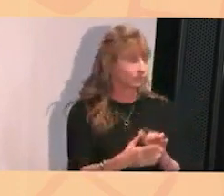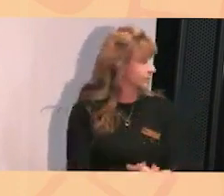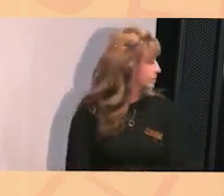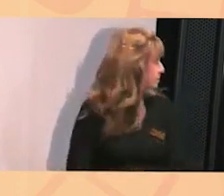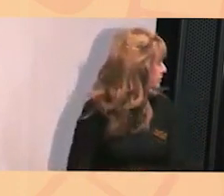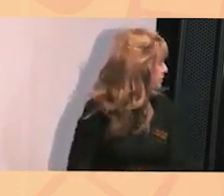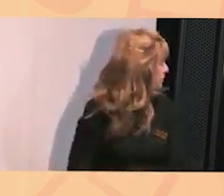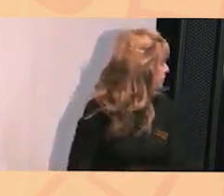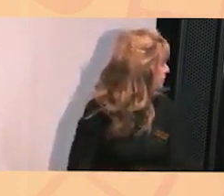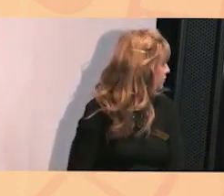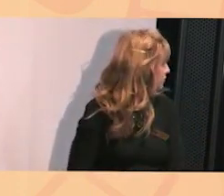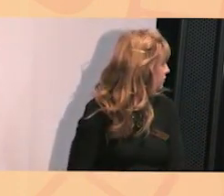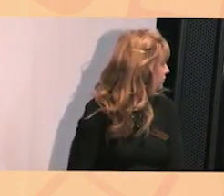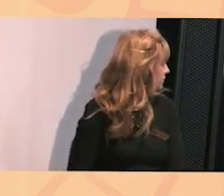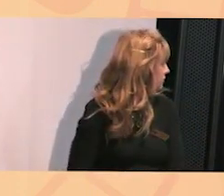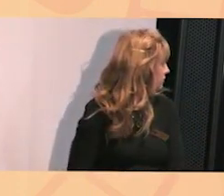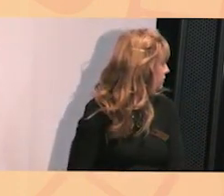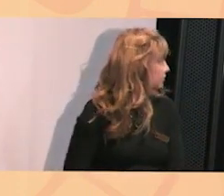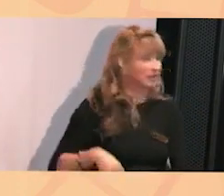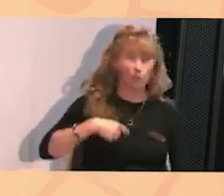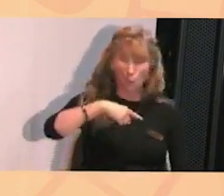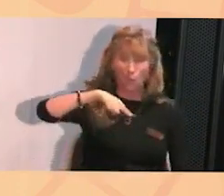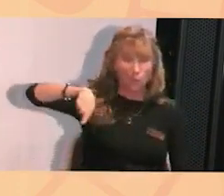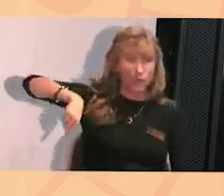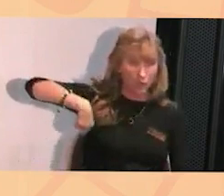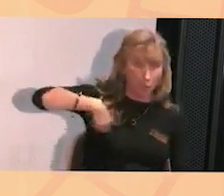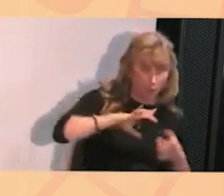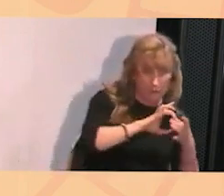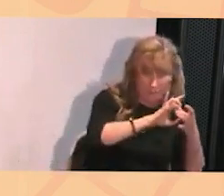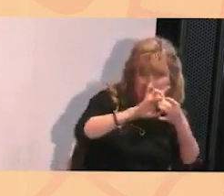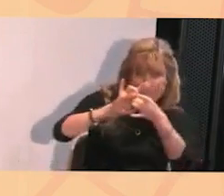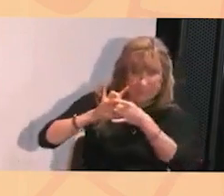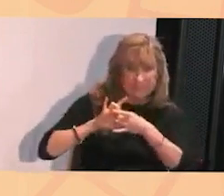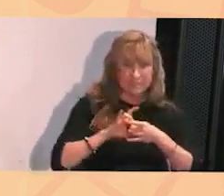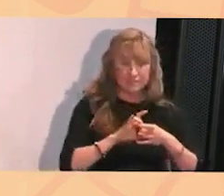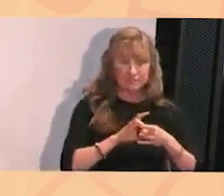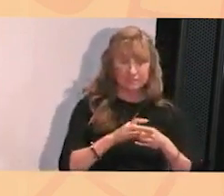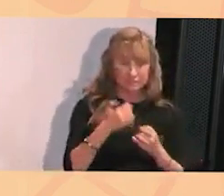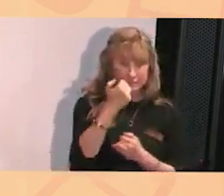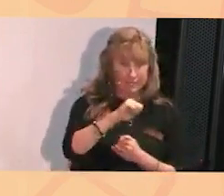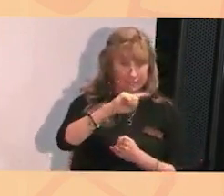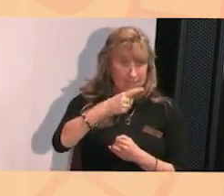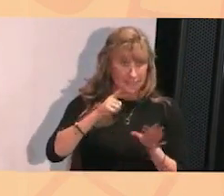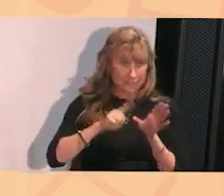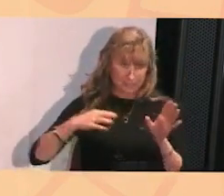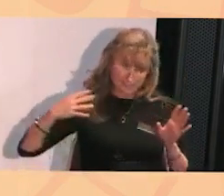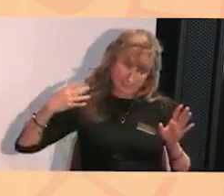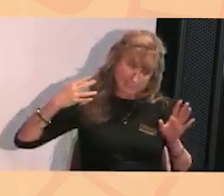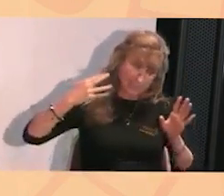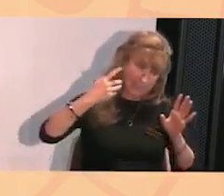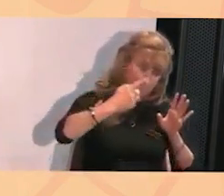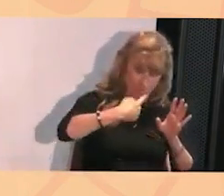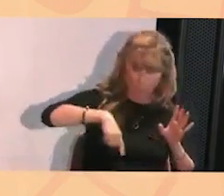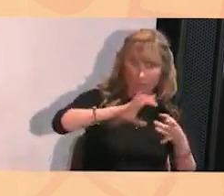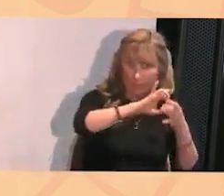We're all connected. And why? Because we've been here for over 60,000 years. This is not written down, so it's got